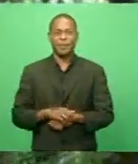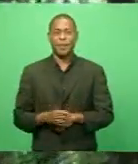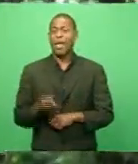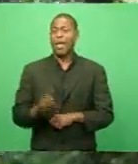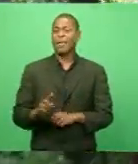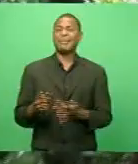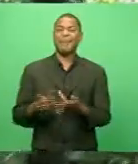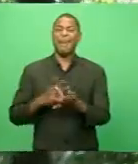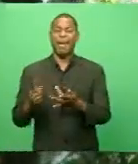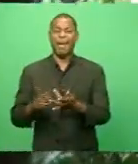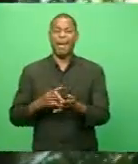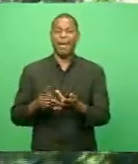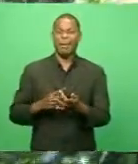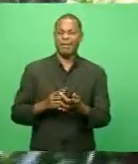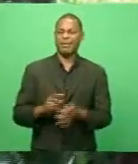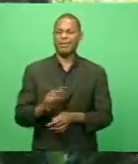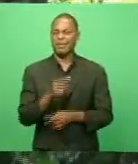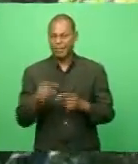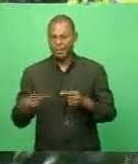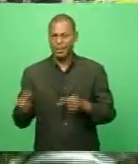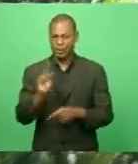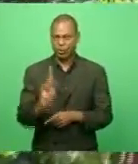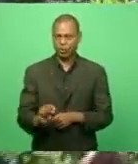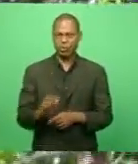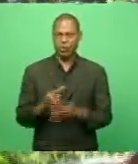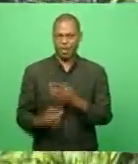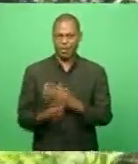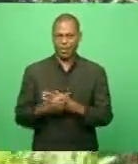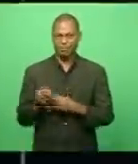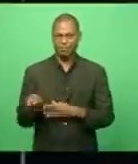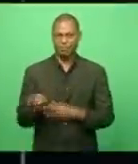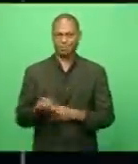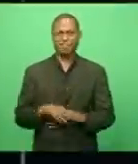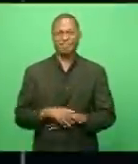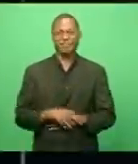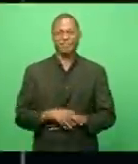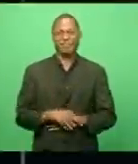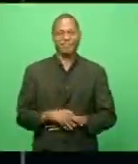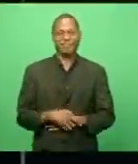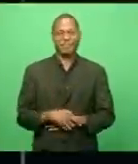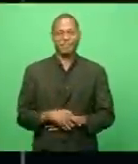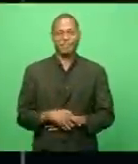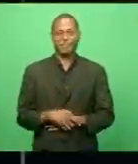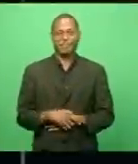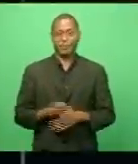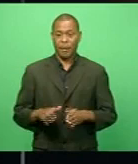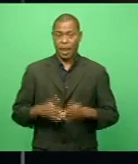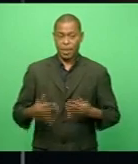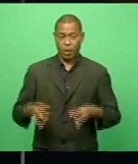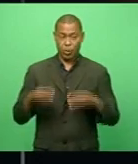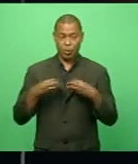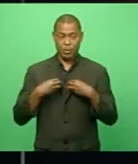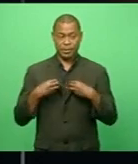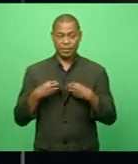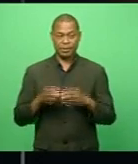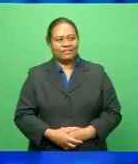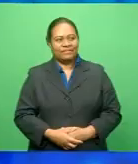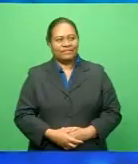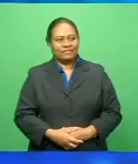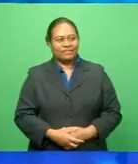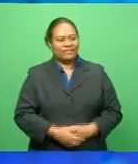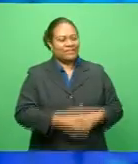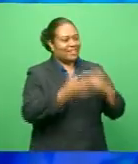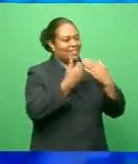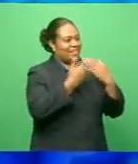activities are harming the environment. Kelly Vadala, FBC News. And now to business with Josiah.